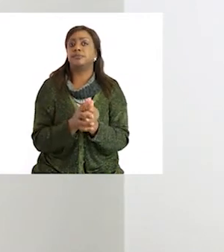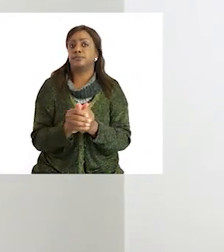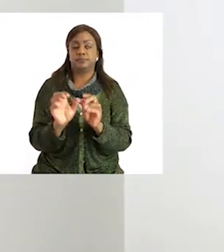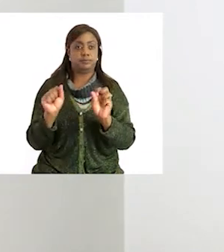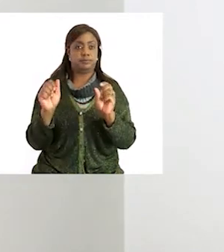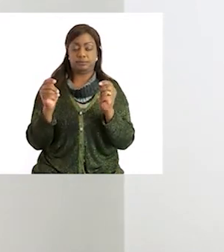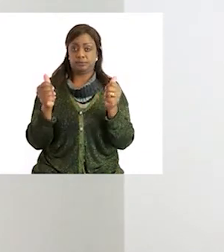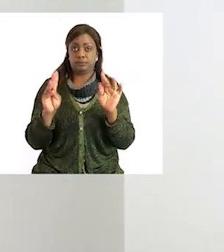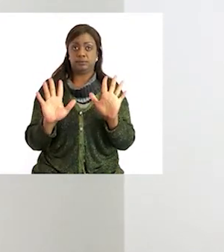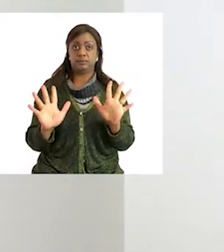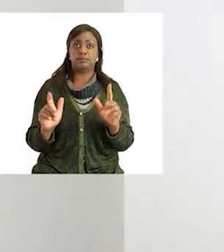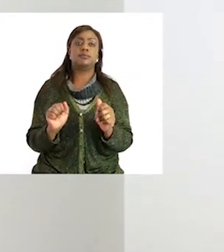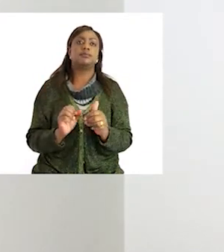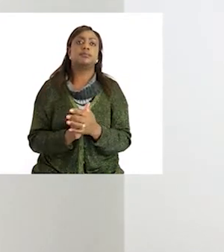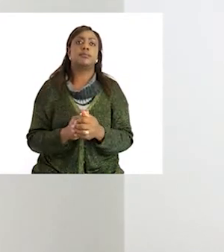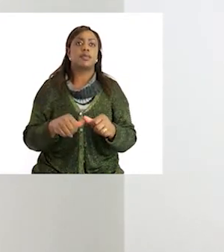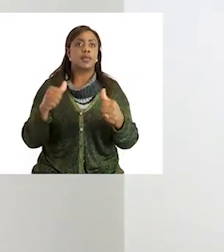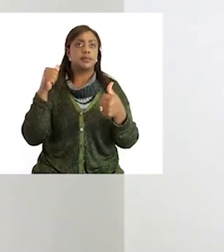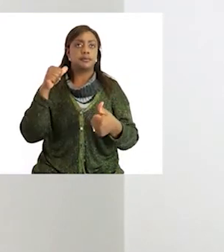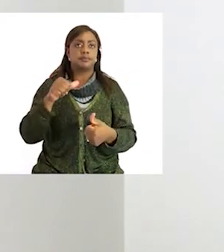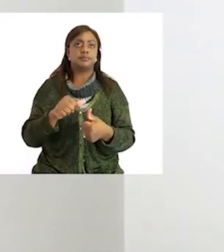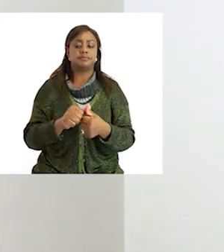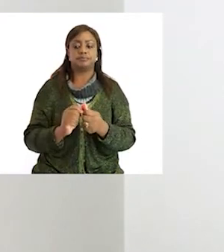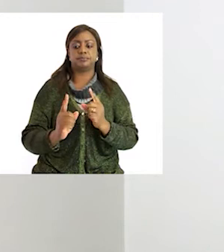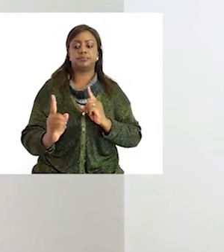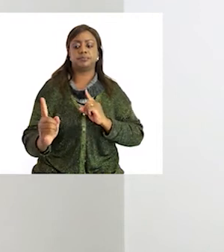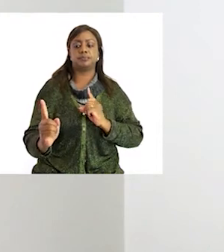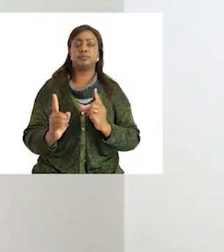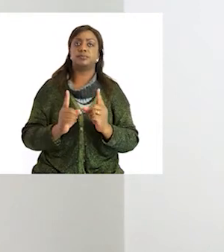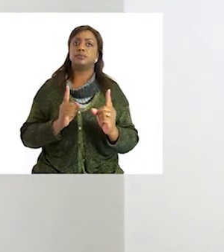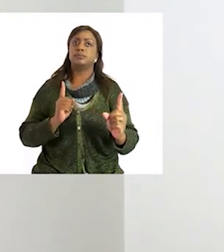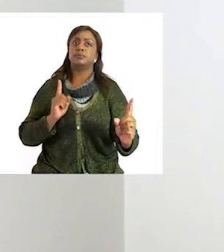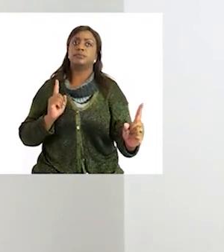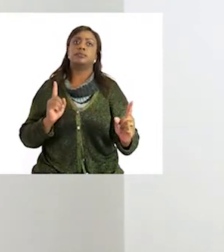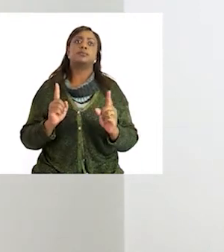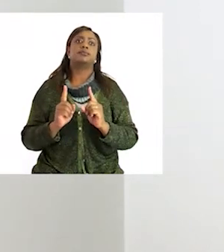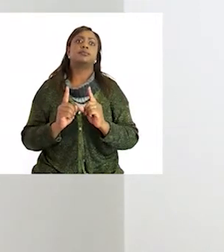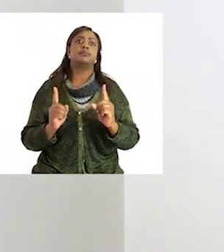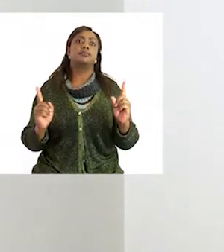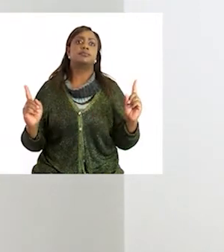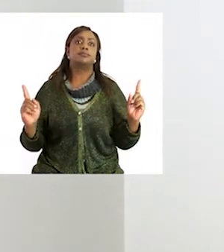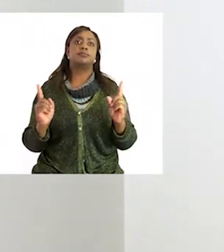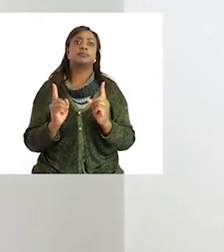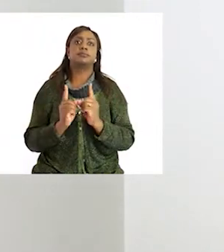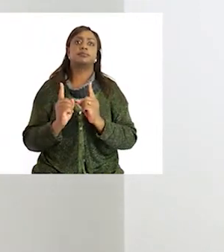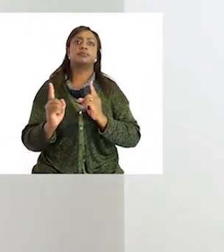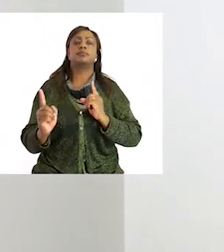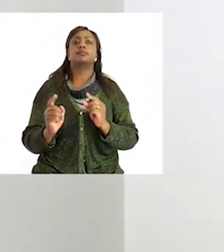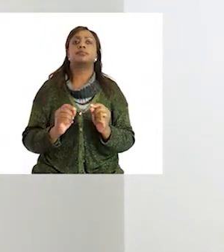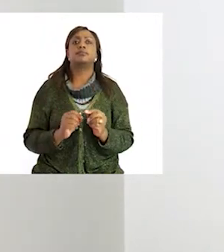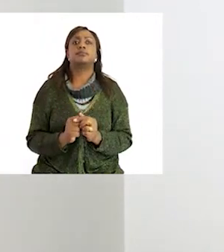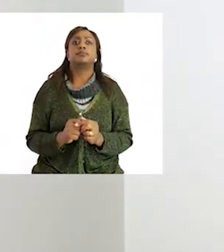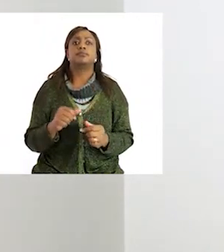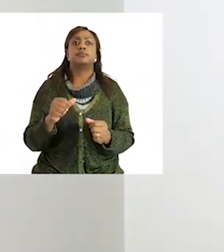another important thing to remember is to keep the distance. So let us just stretch our arms on the sides as well as in front